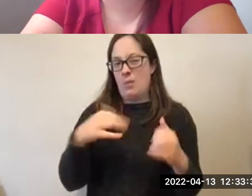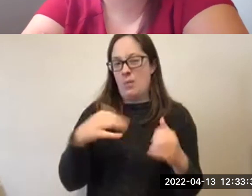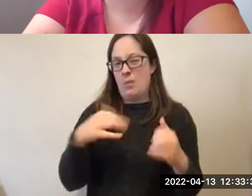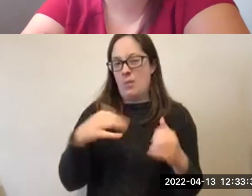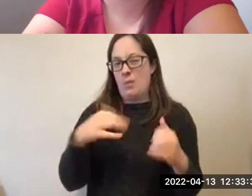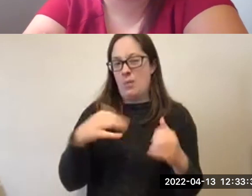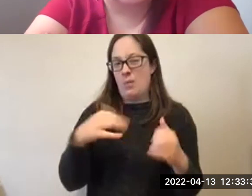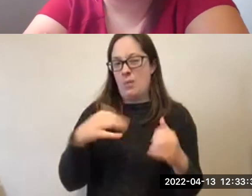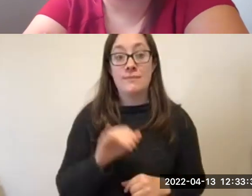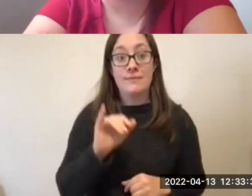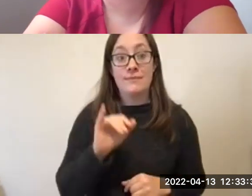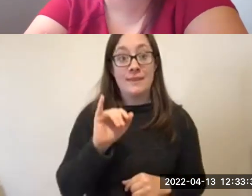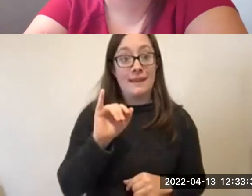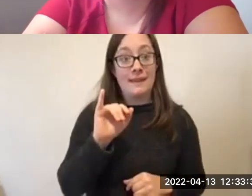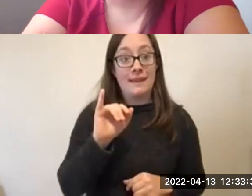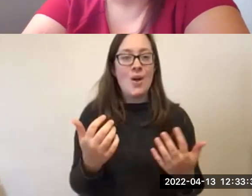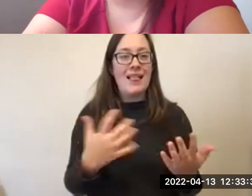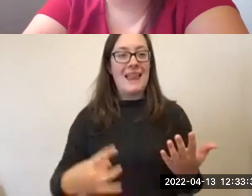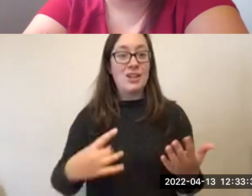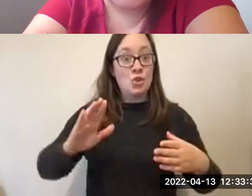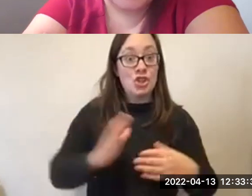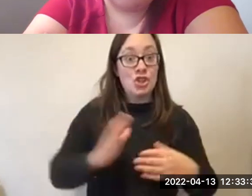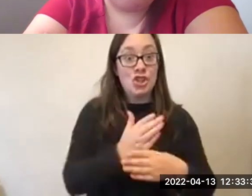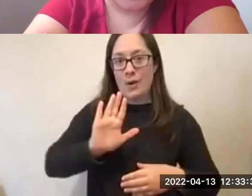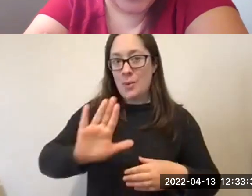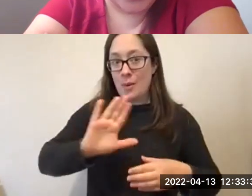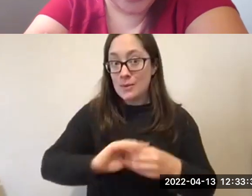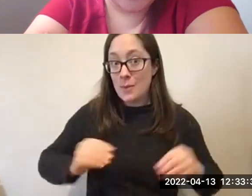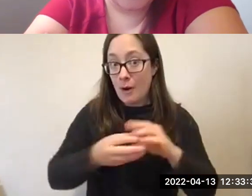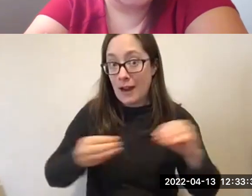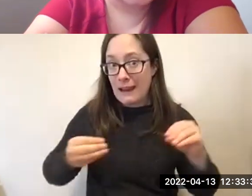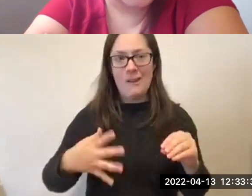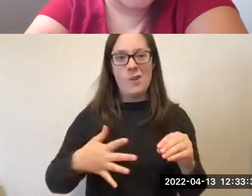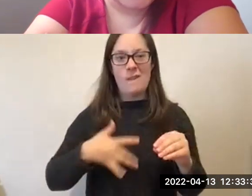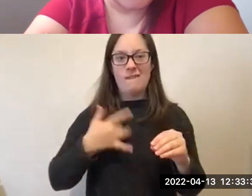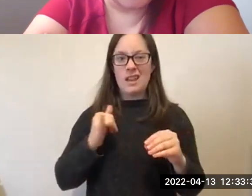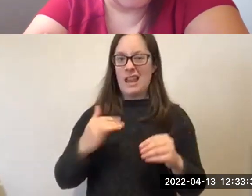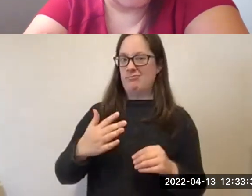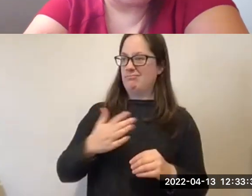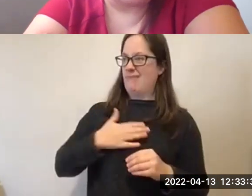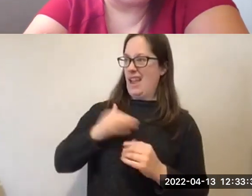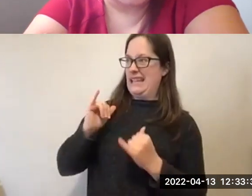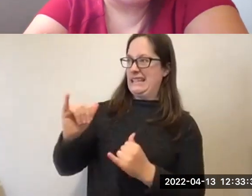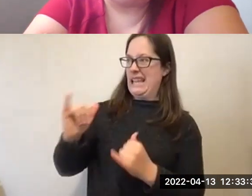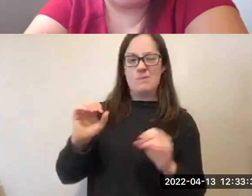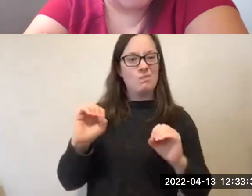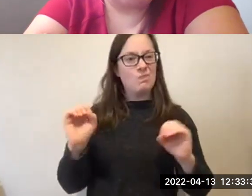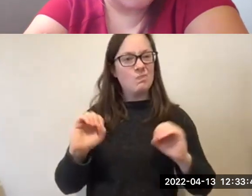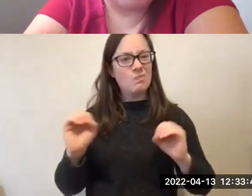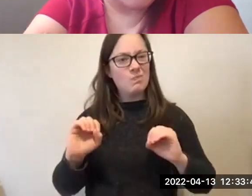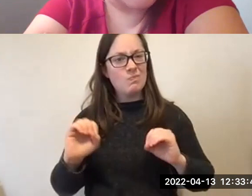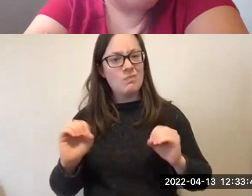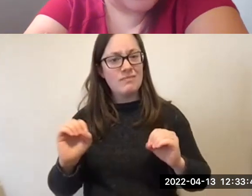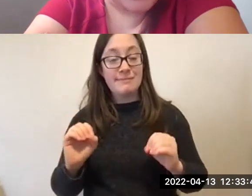you are inclined to tell your story, if you are not finding the representation that you see, to be